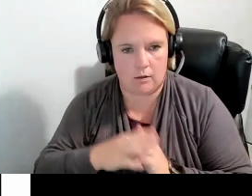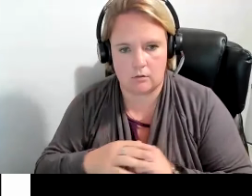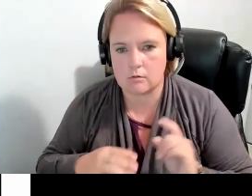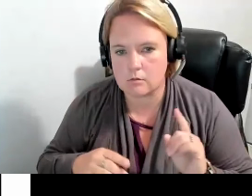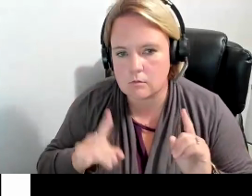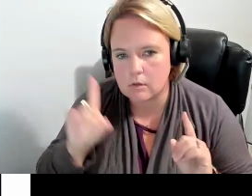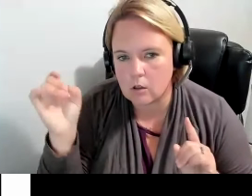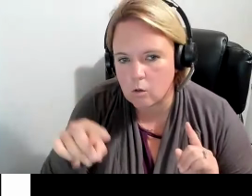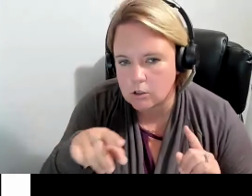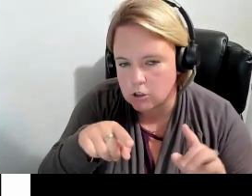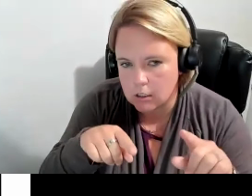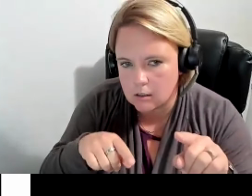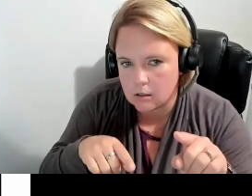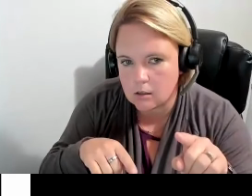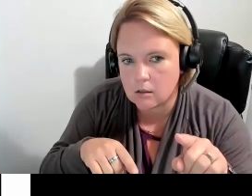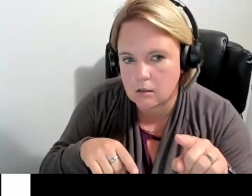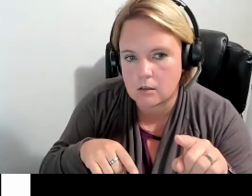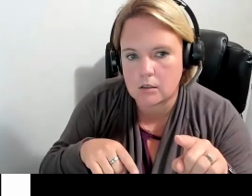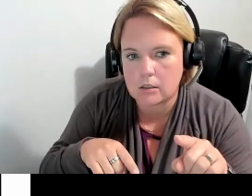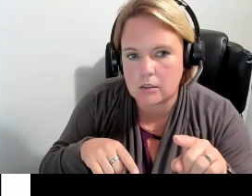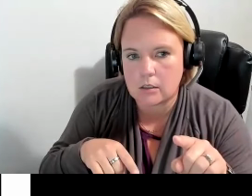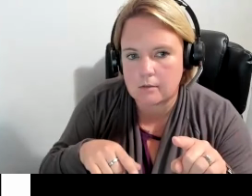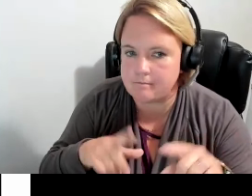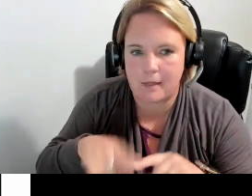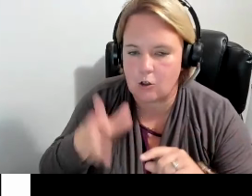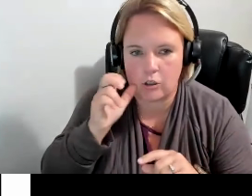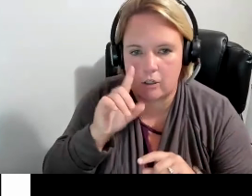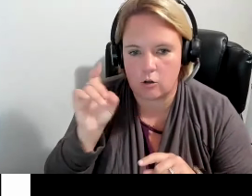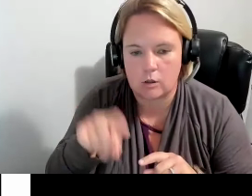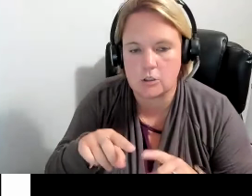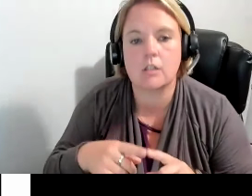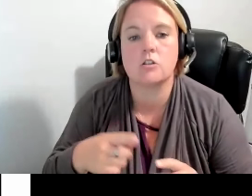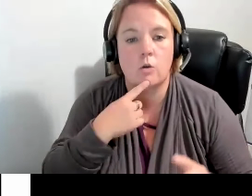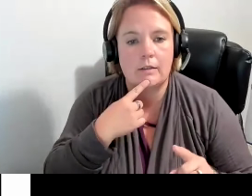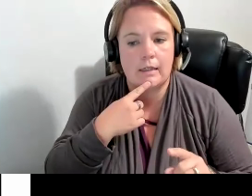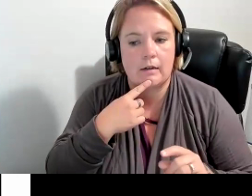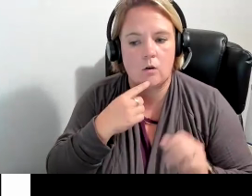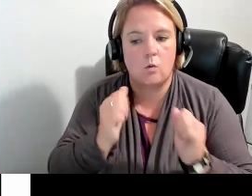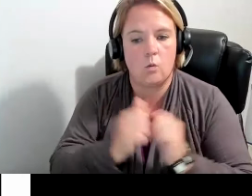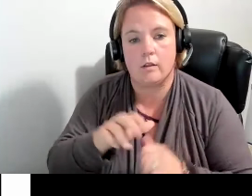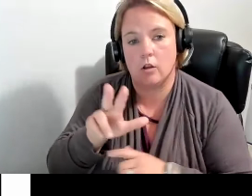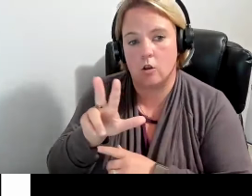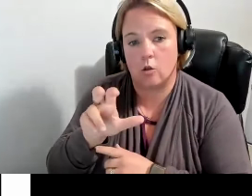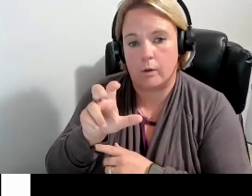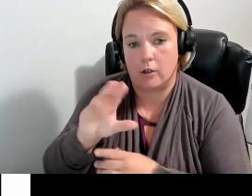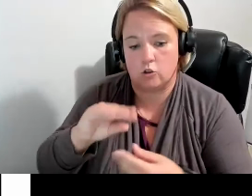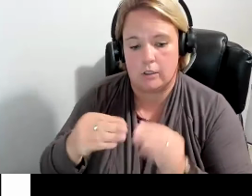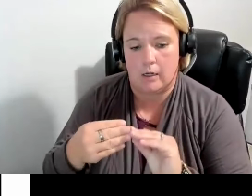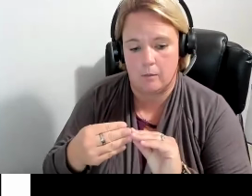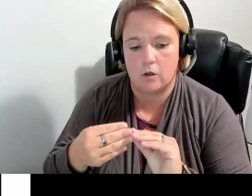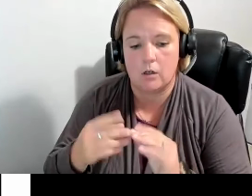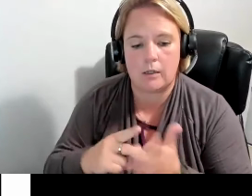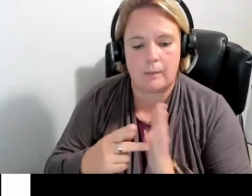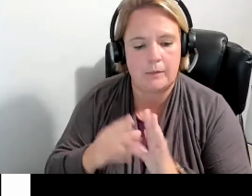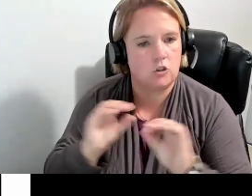with a 300, right? Yeah, so anything with a 300 numbering is a non-credit Like,